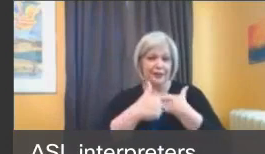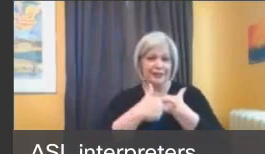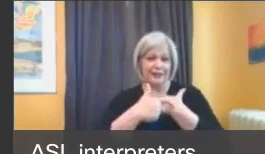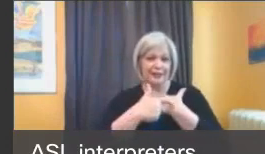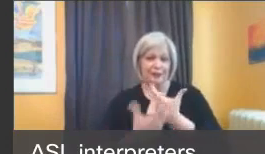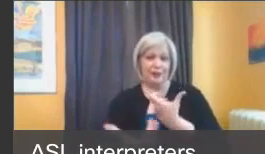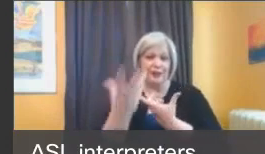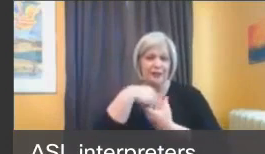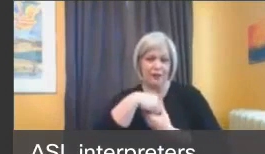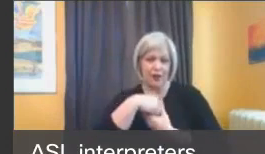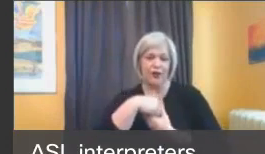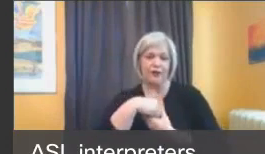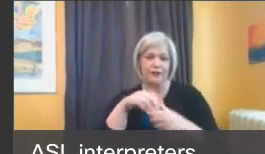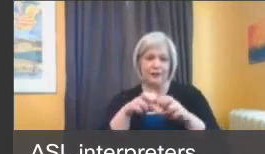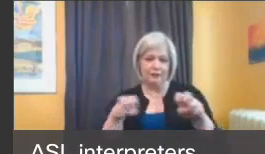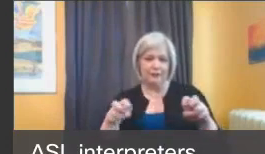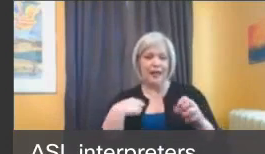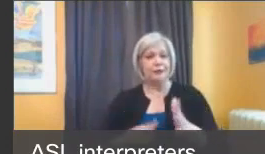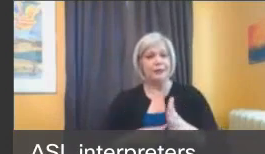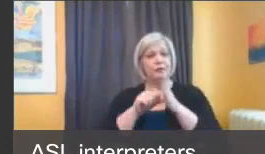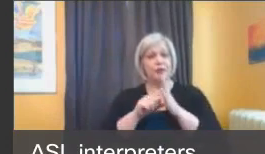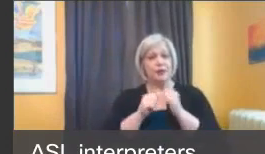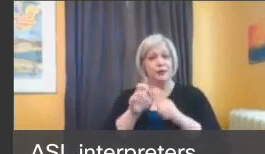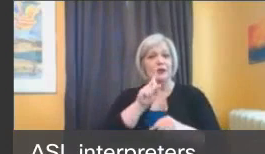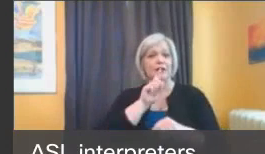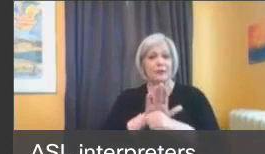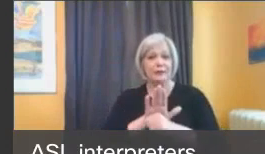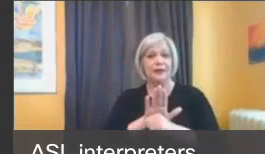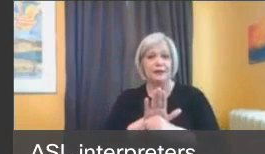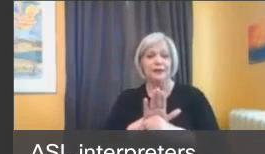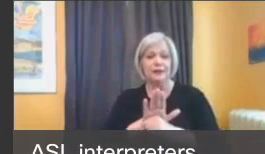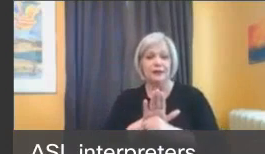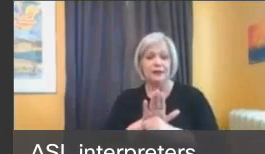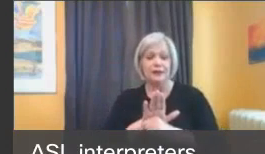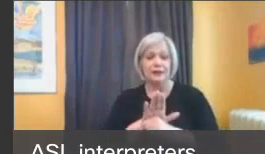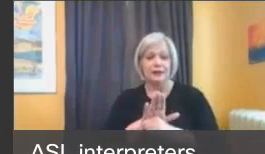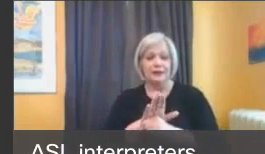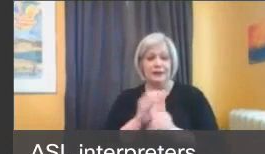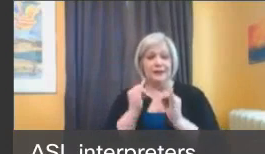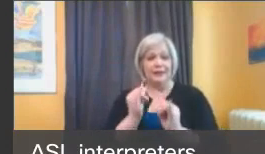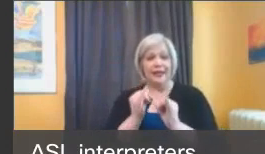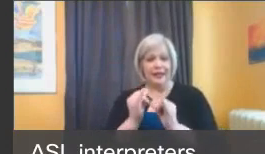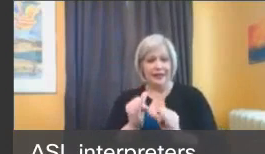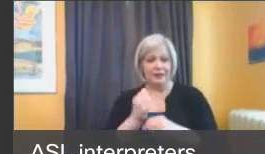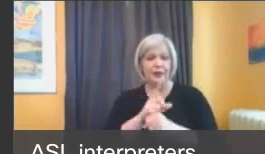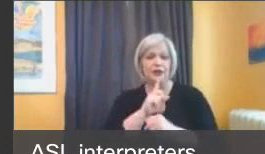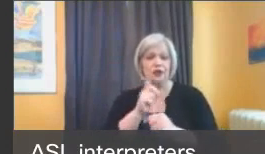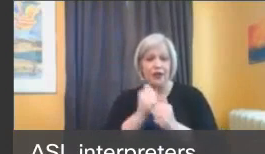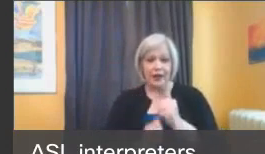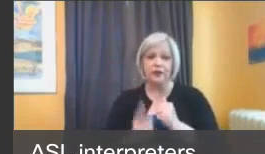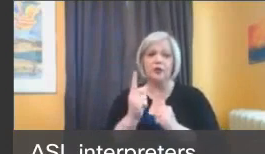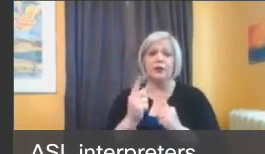participate. I too have been impressed with their commitment that we share for making sure that everyone has